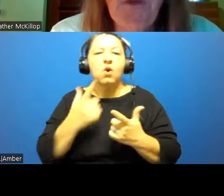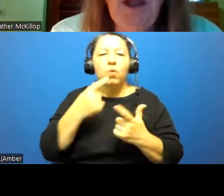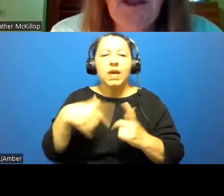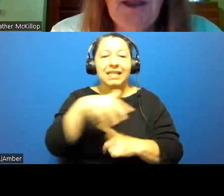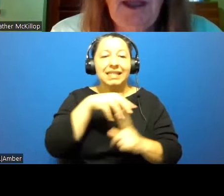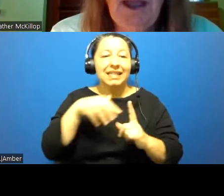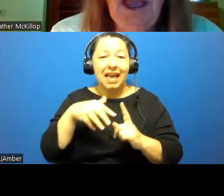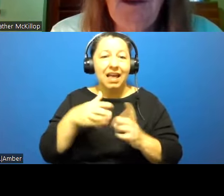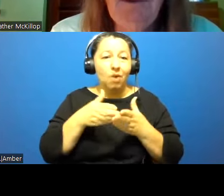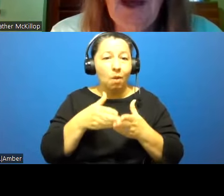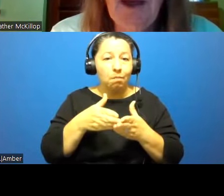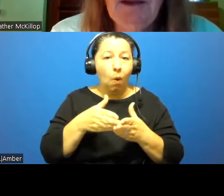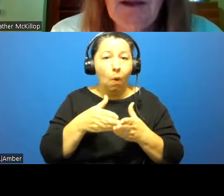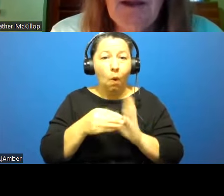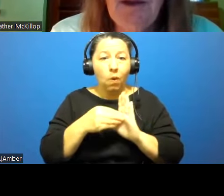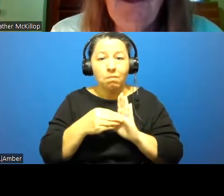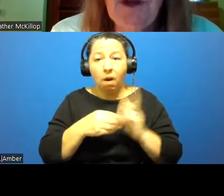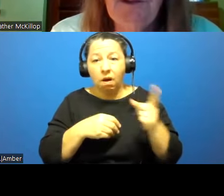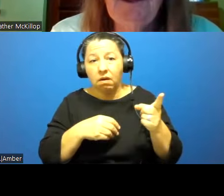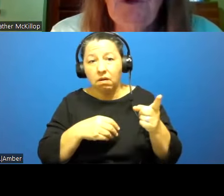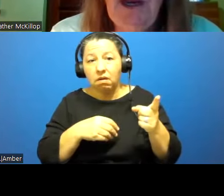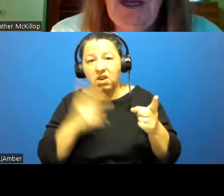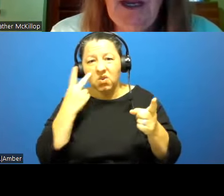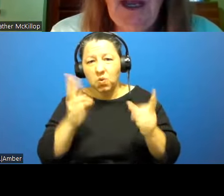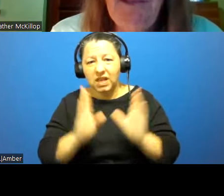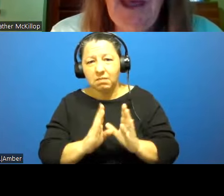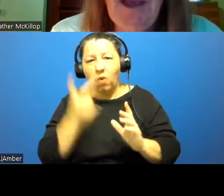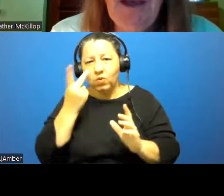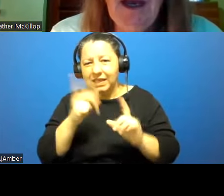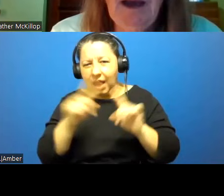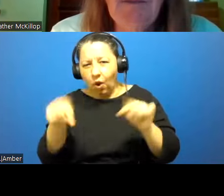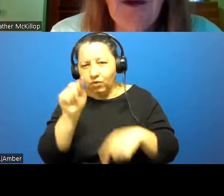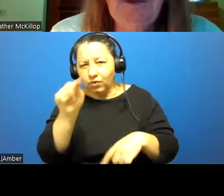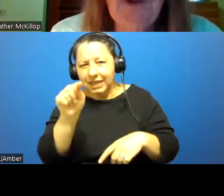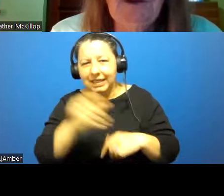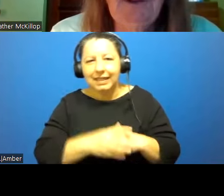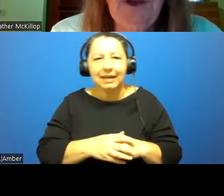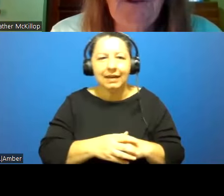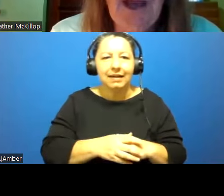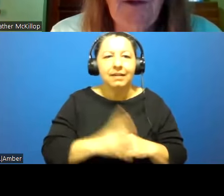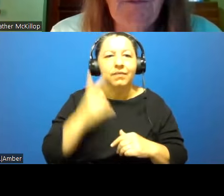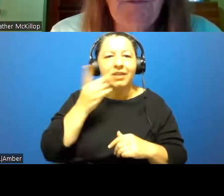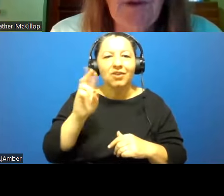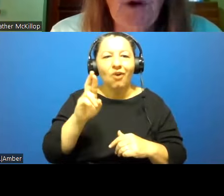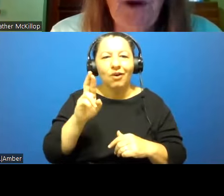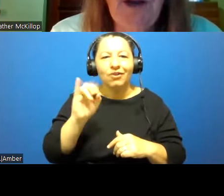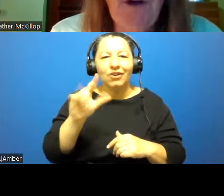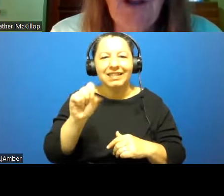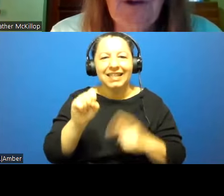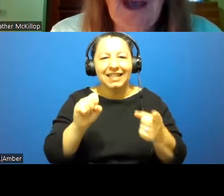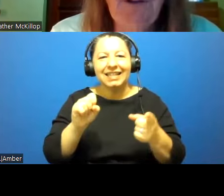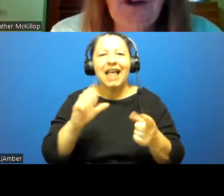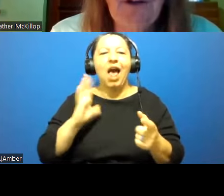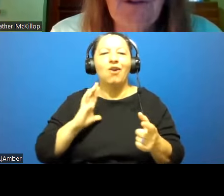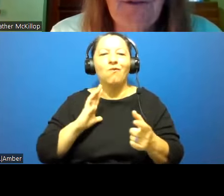is small, and you can see it on the screen. And then here's Dr. Sills, and now a former